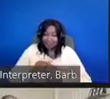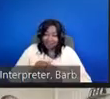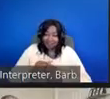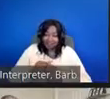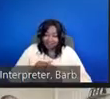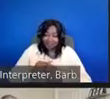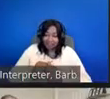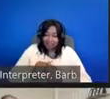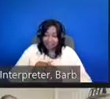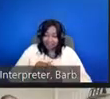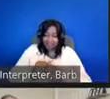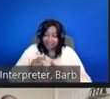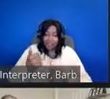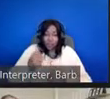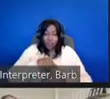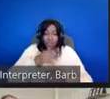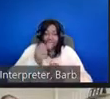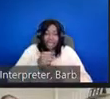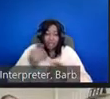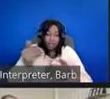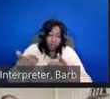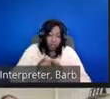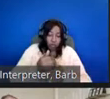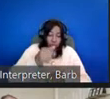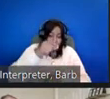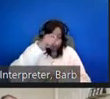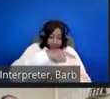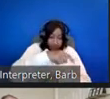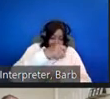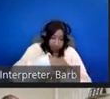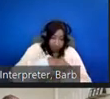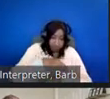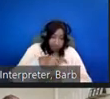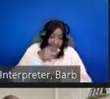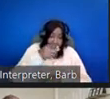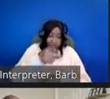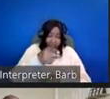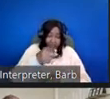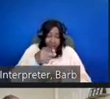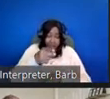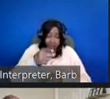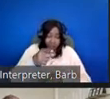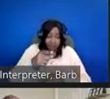We are getting new fare boxes, and if I can share my screen here.